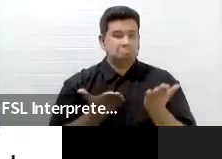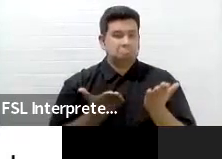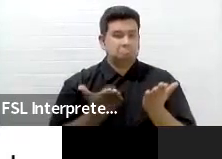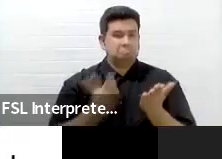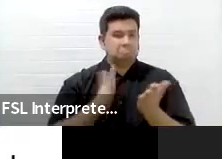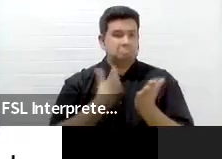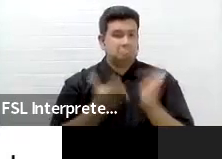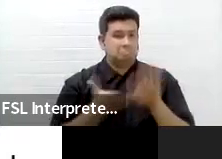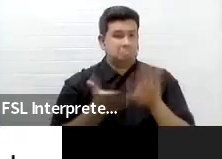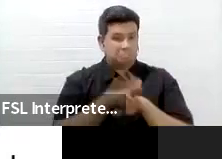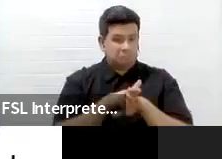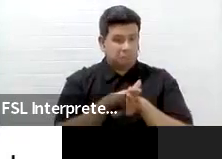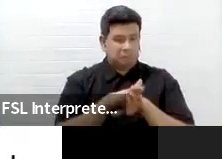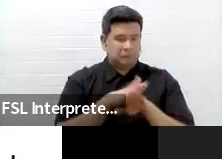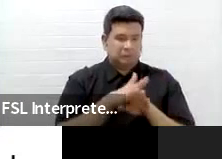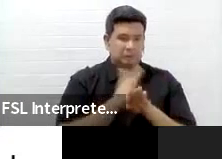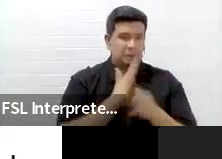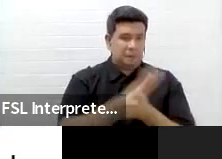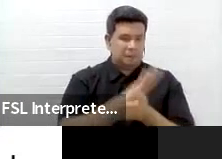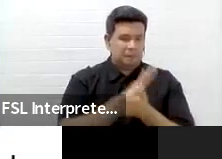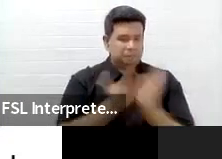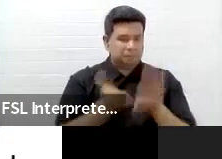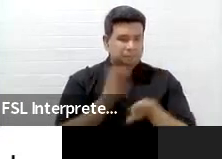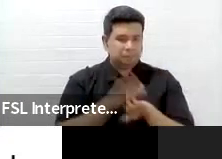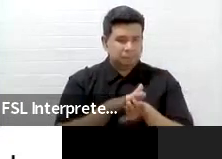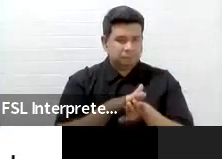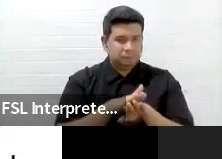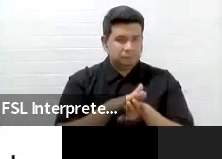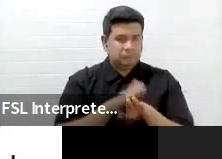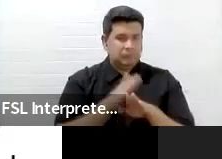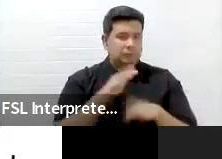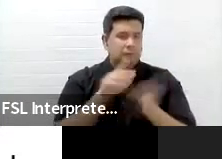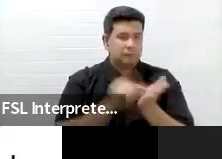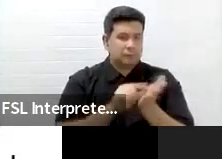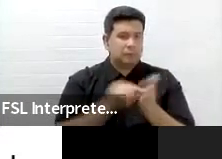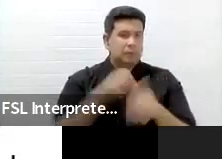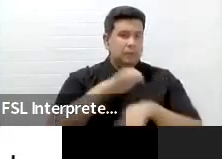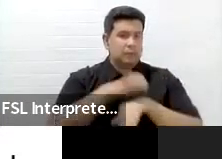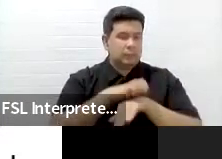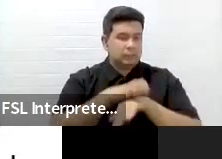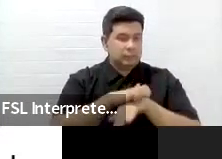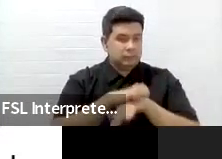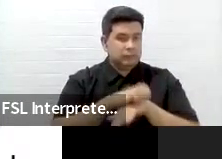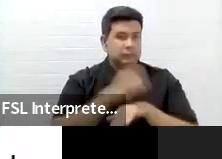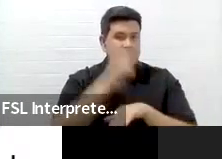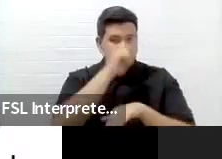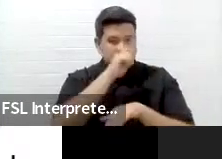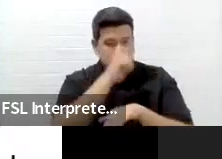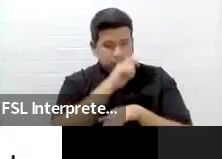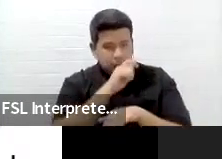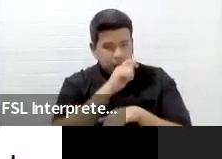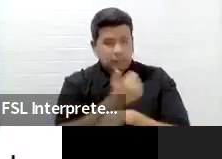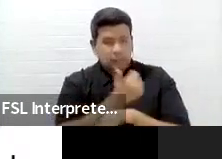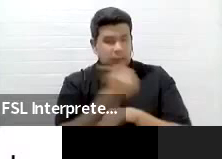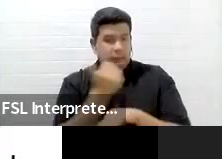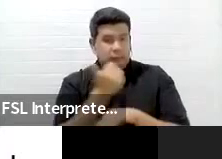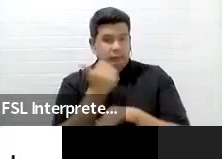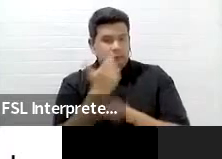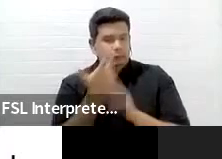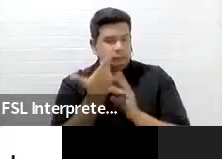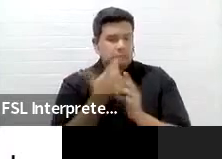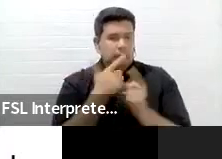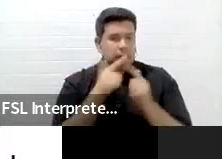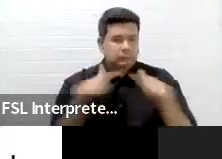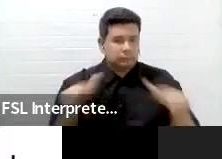leaflets being distributed in not only in English but also in Tagalog and in other Philippine languages. No, in the 10 Commandments,